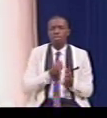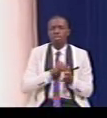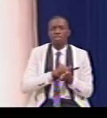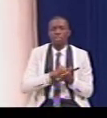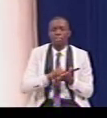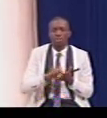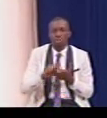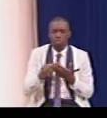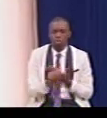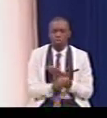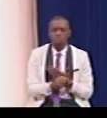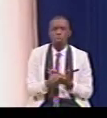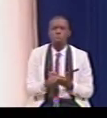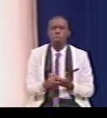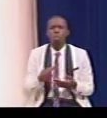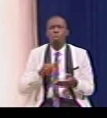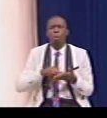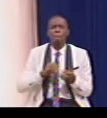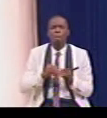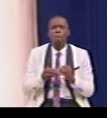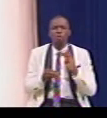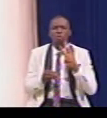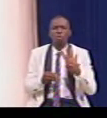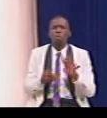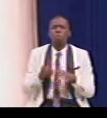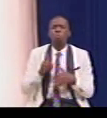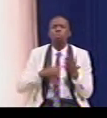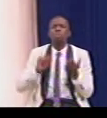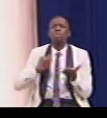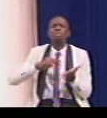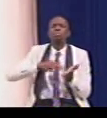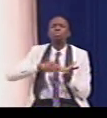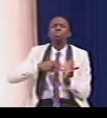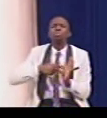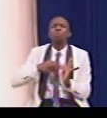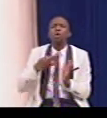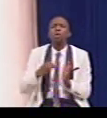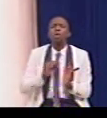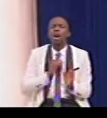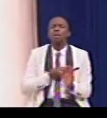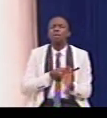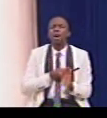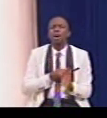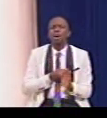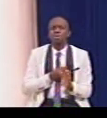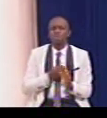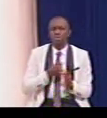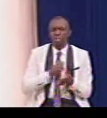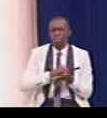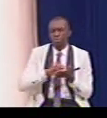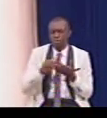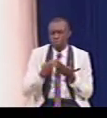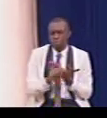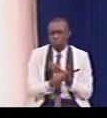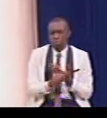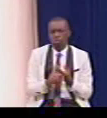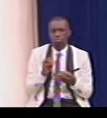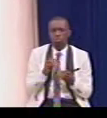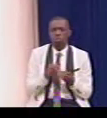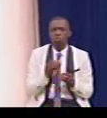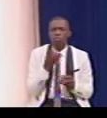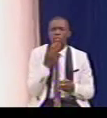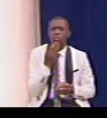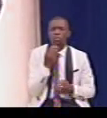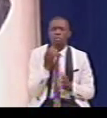purpose to this the purpose of our sanctification we're coming to Hebrews chapter 10 Hebrews chapter